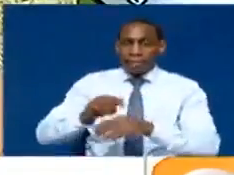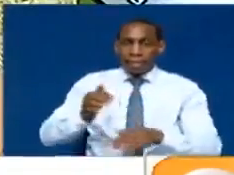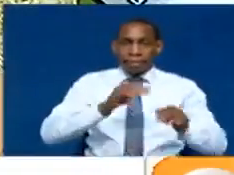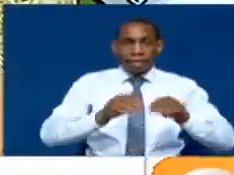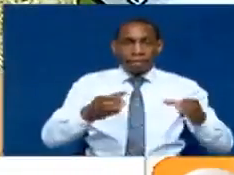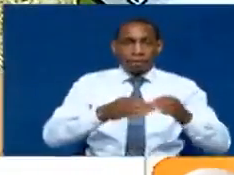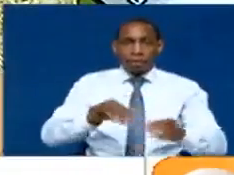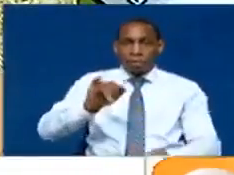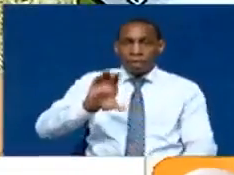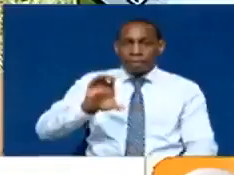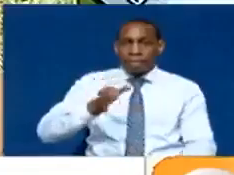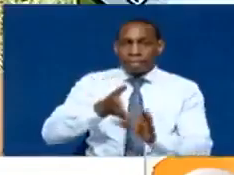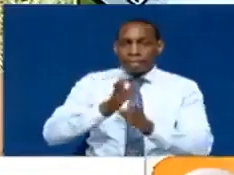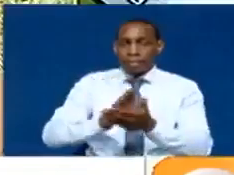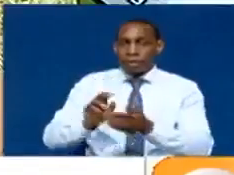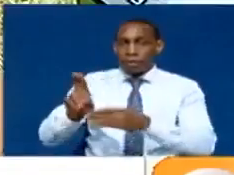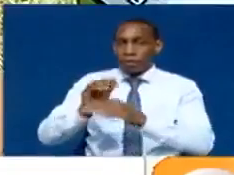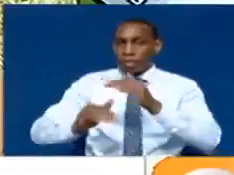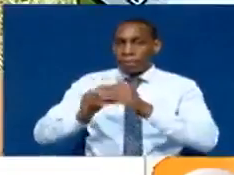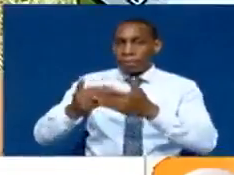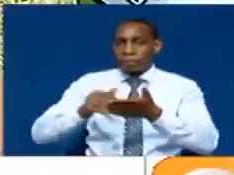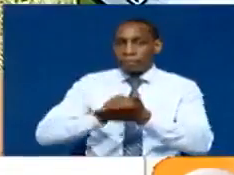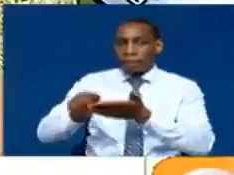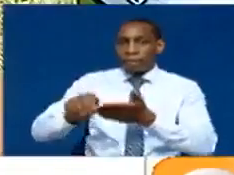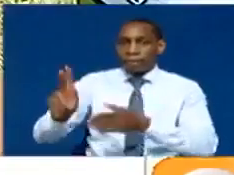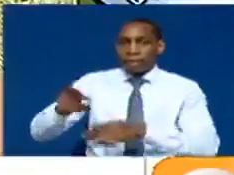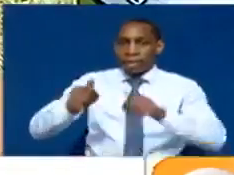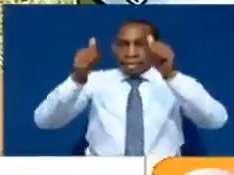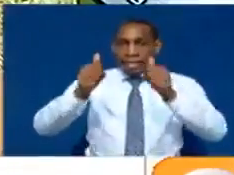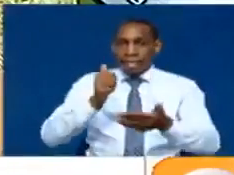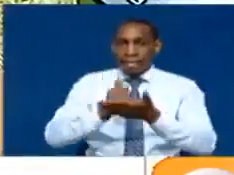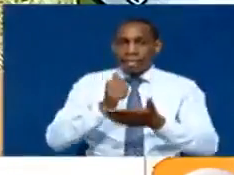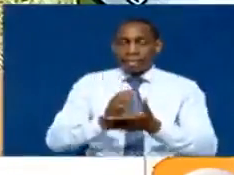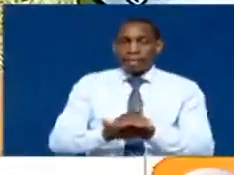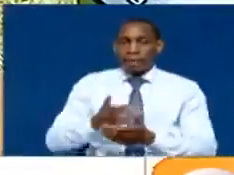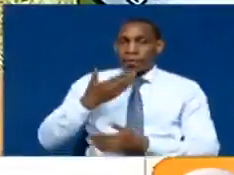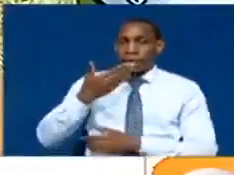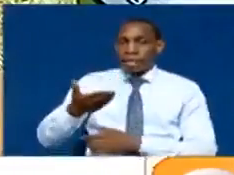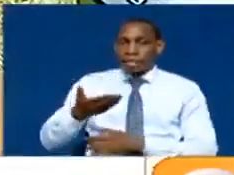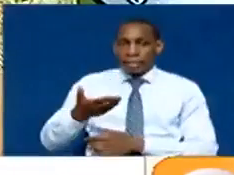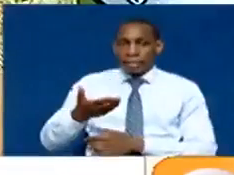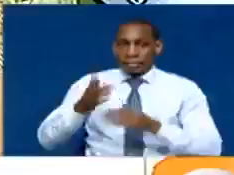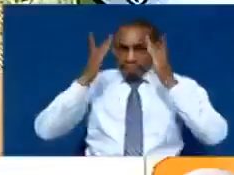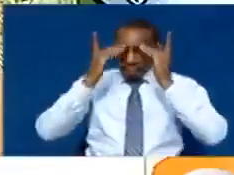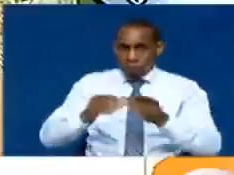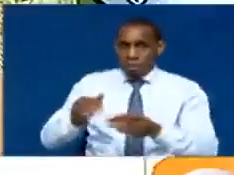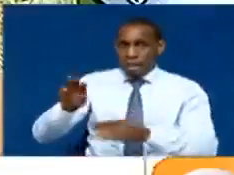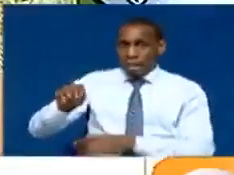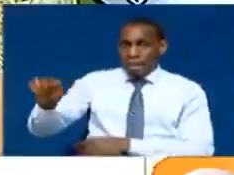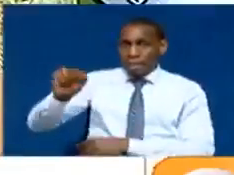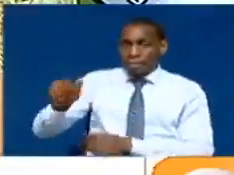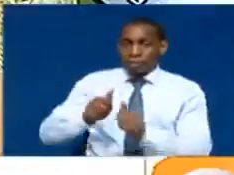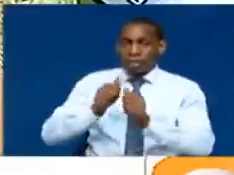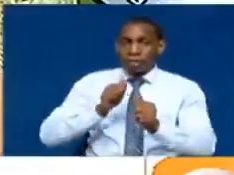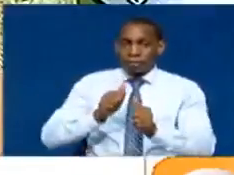electoral body IEBC withdrew the spending limits earlier on, published in the Kenya Gazette notice in response to a decision by the members of parliament